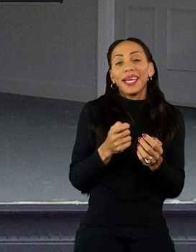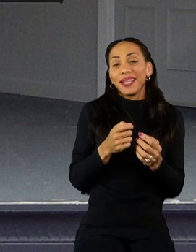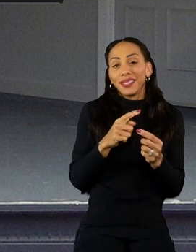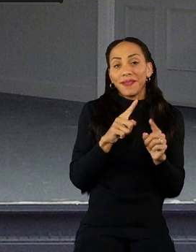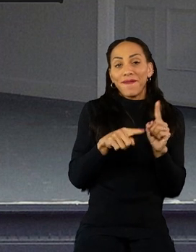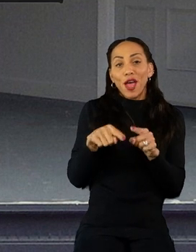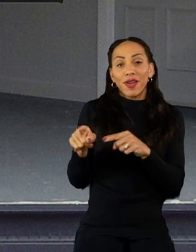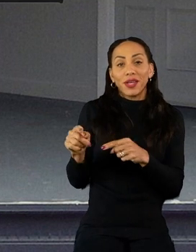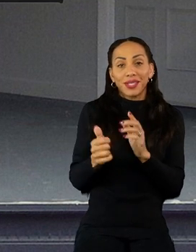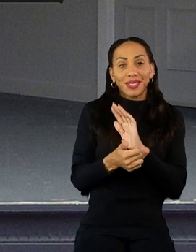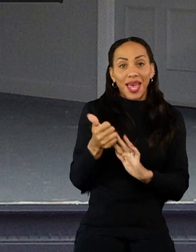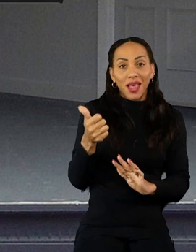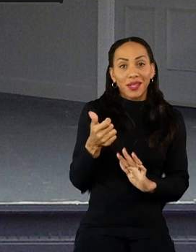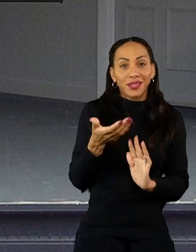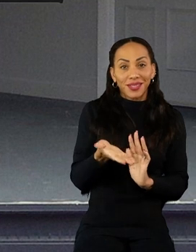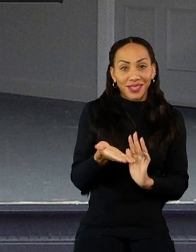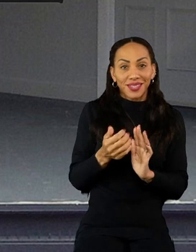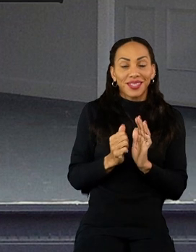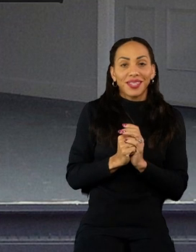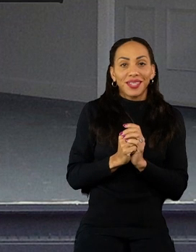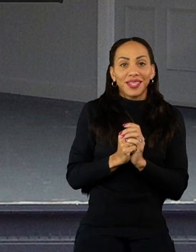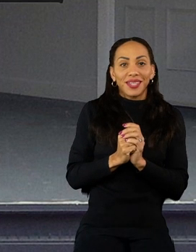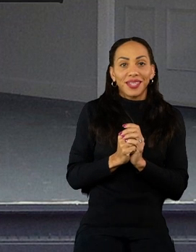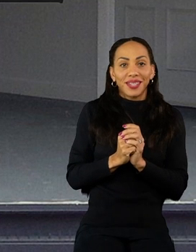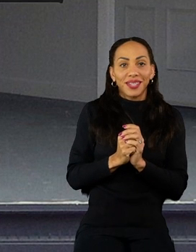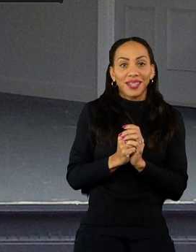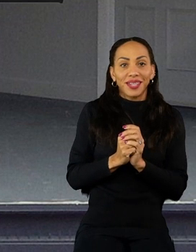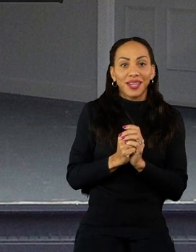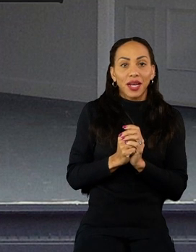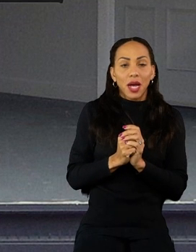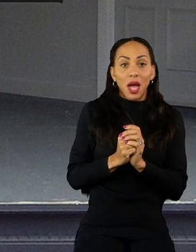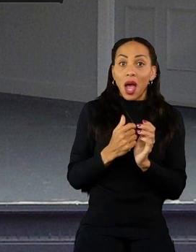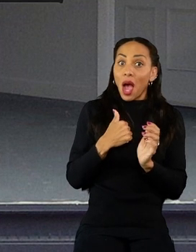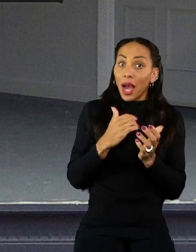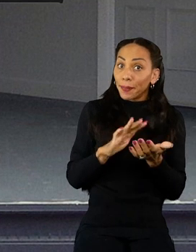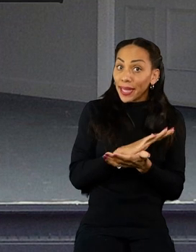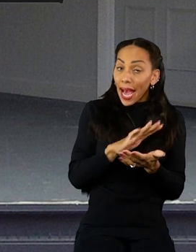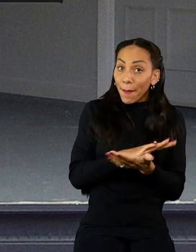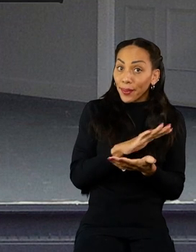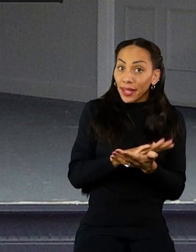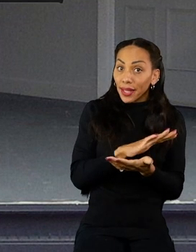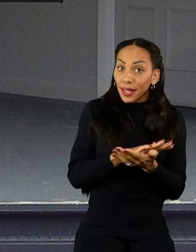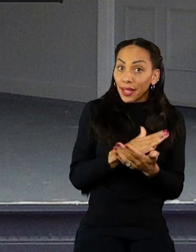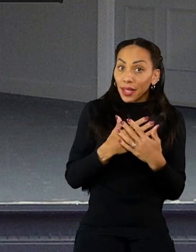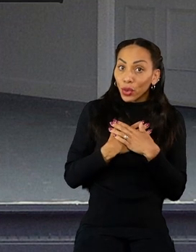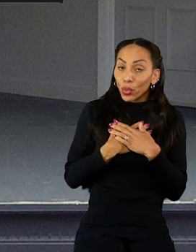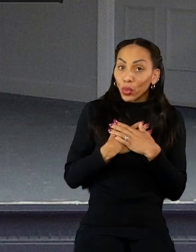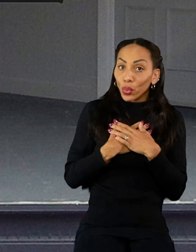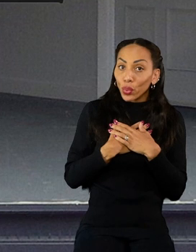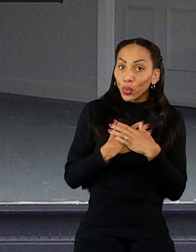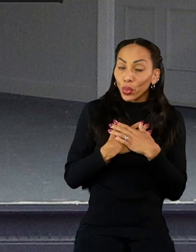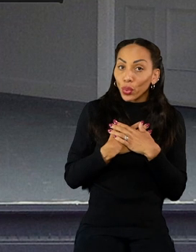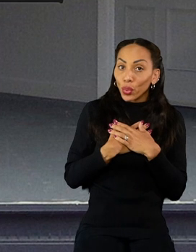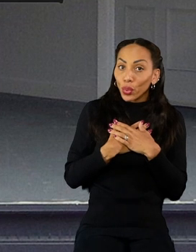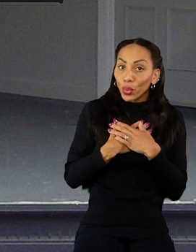am I? It's a sort of a number of skills that they may. They may be involved in. I